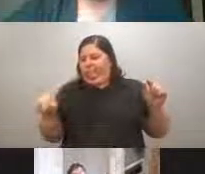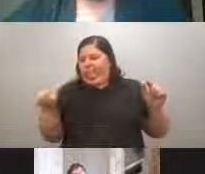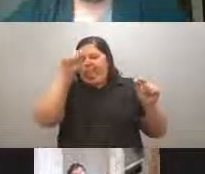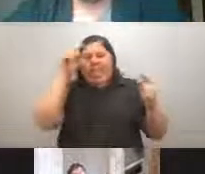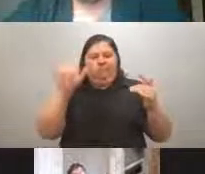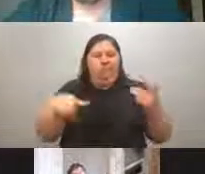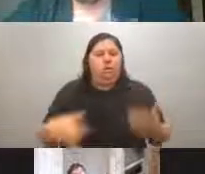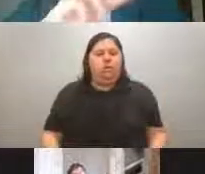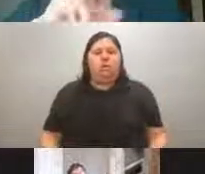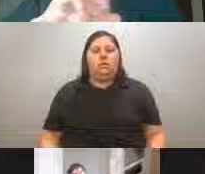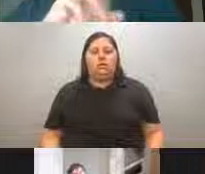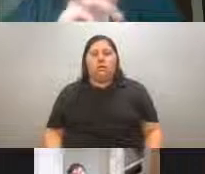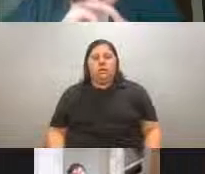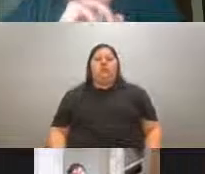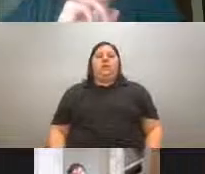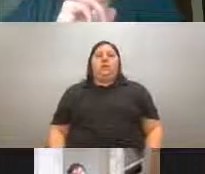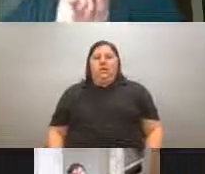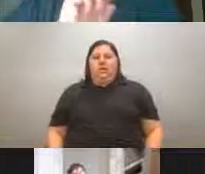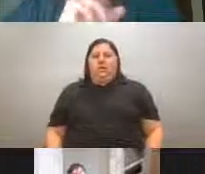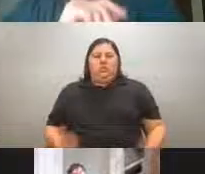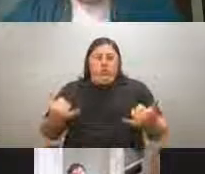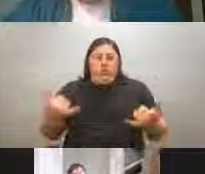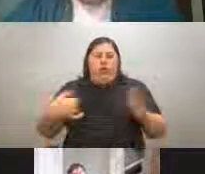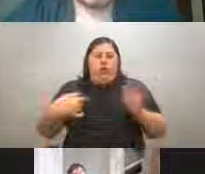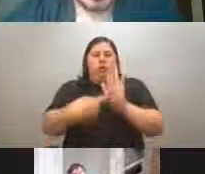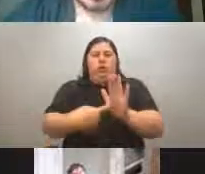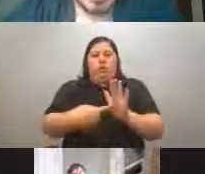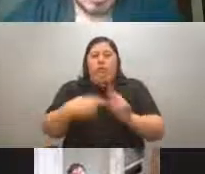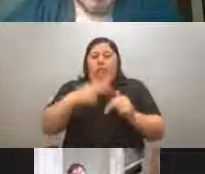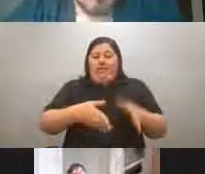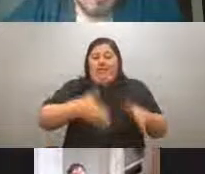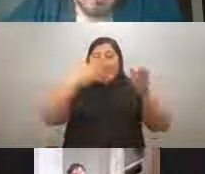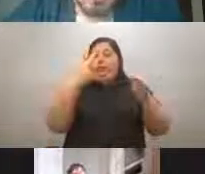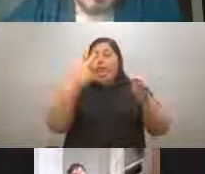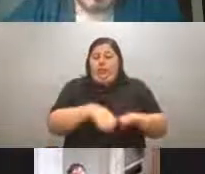So this is what the two-level story building will look like.